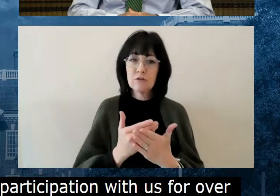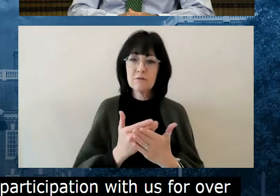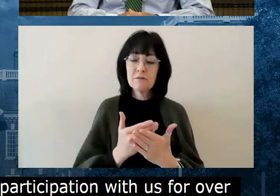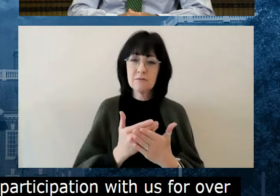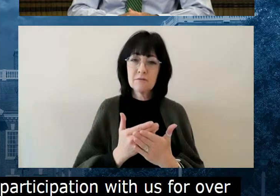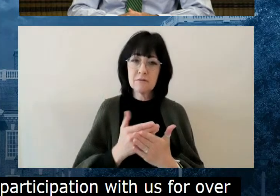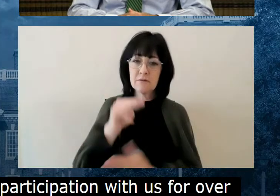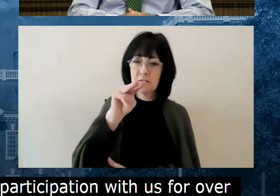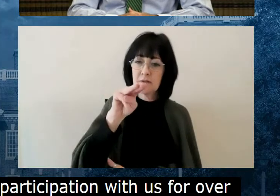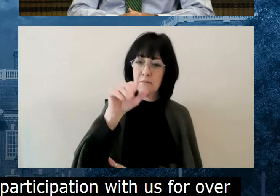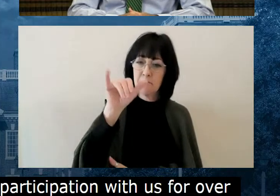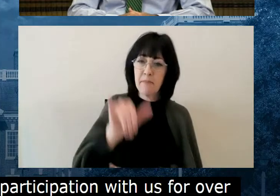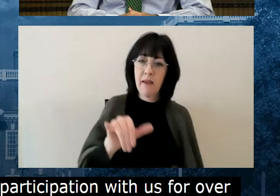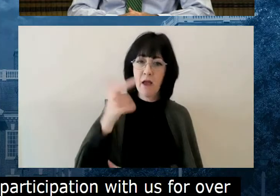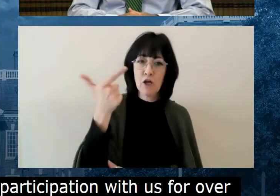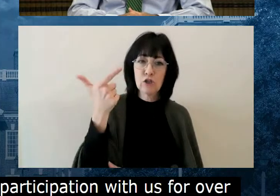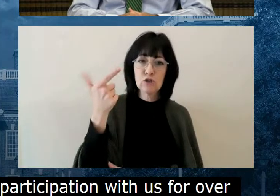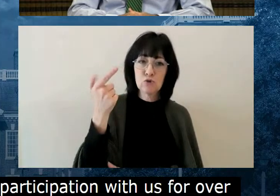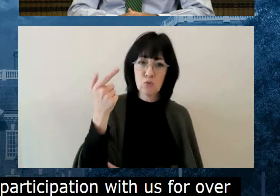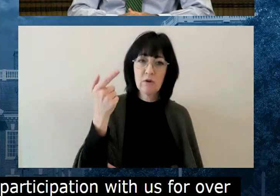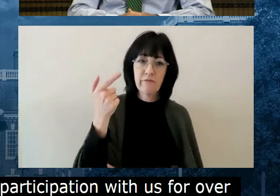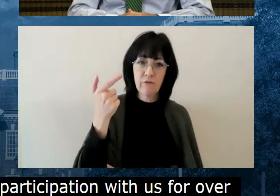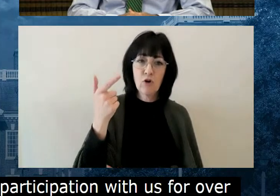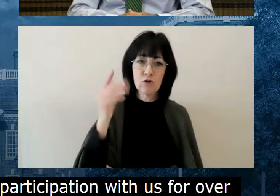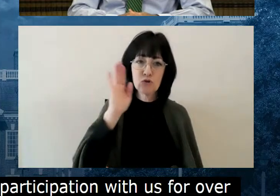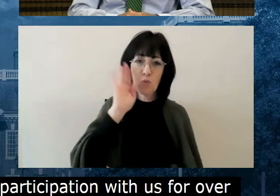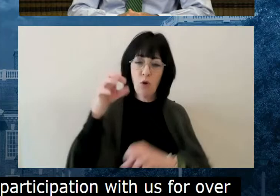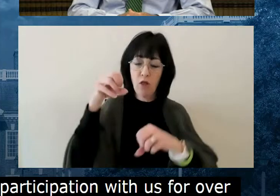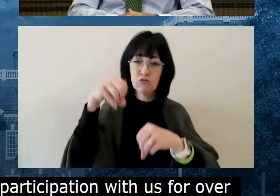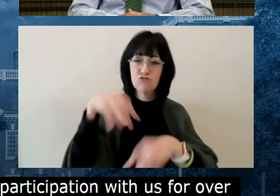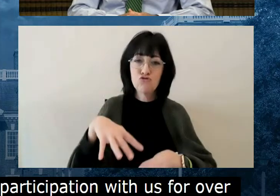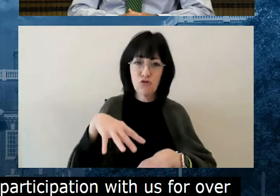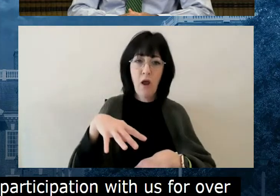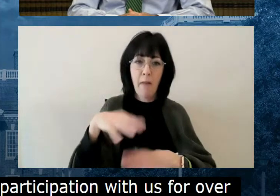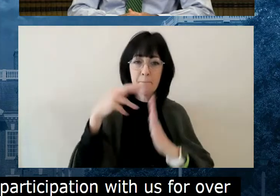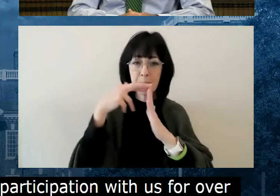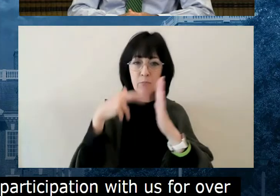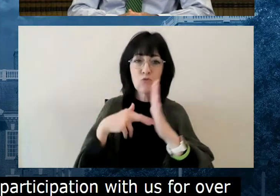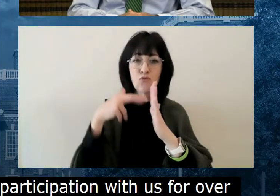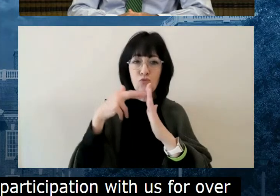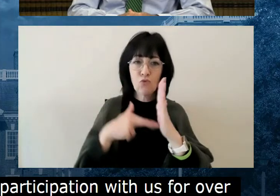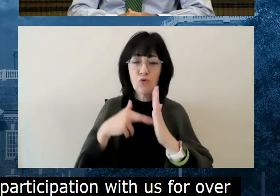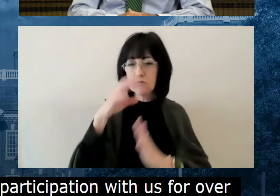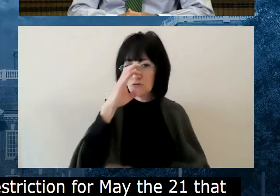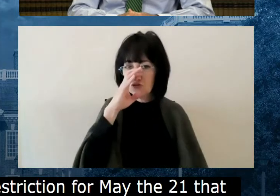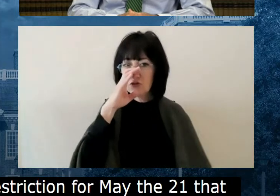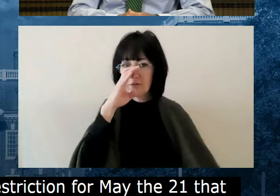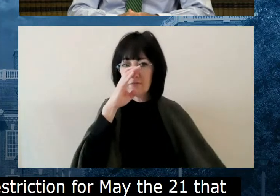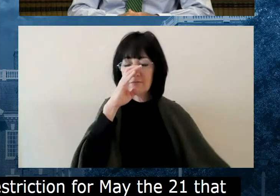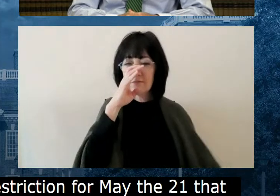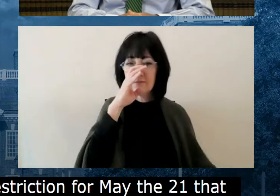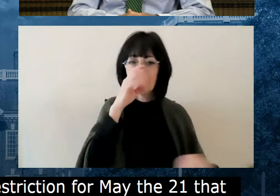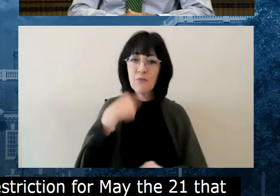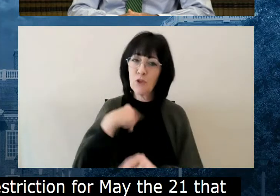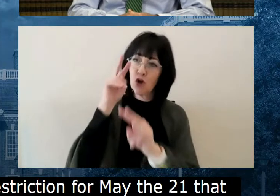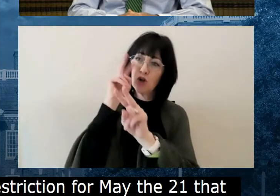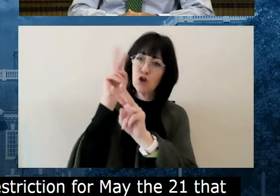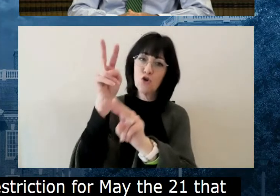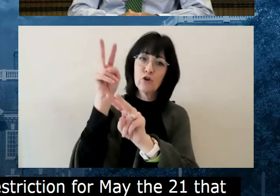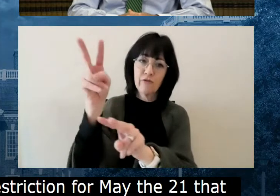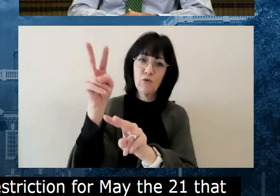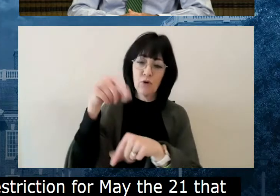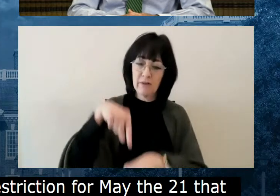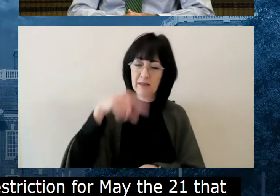the 21st, it's a brighter day for all of us. We're looking forward to this summer. We're looking forward to the